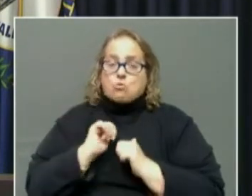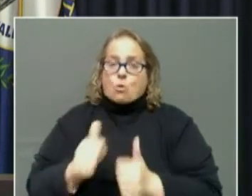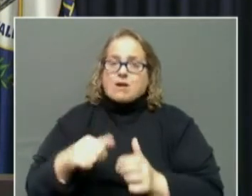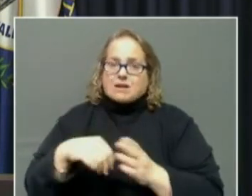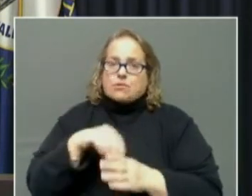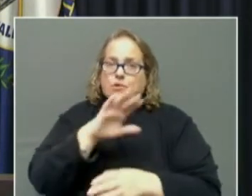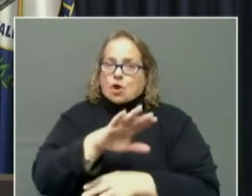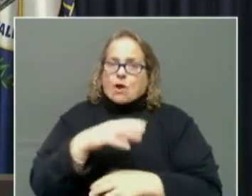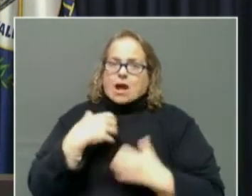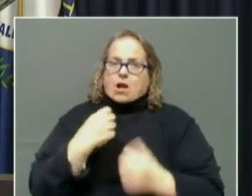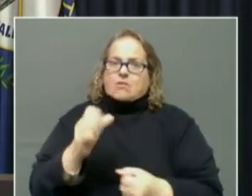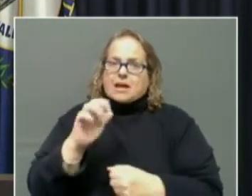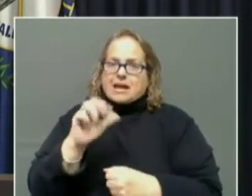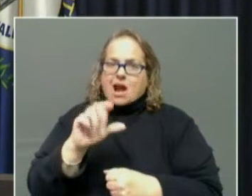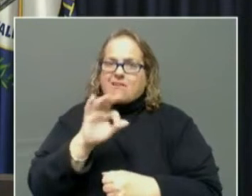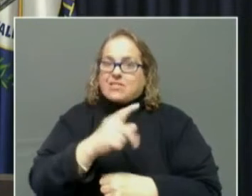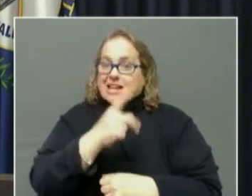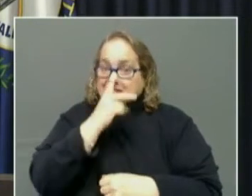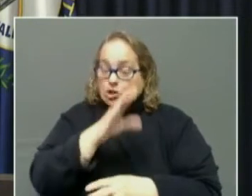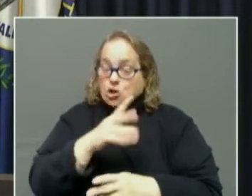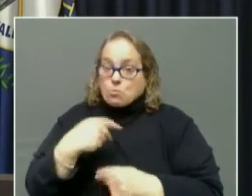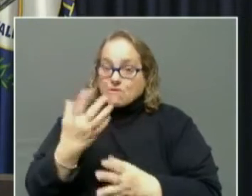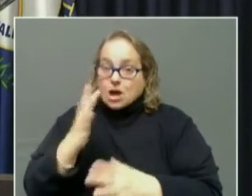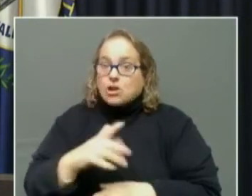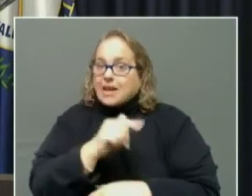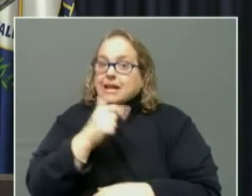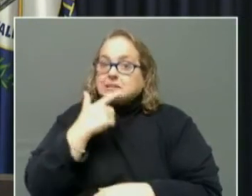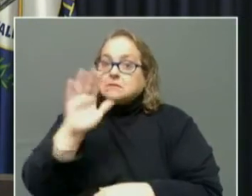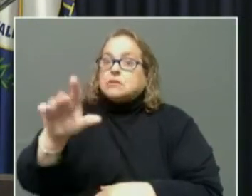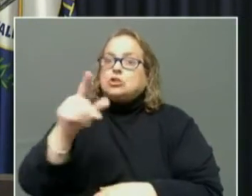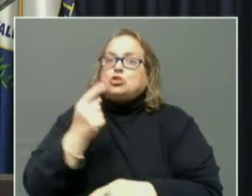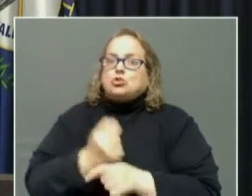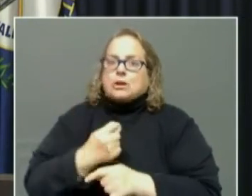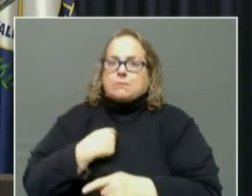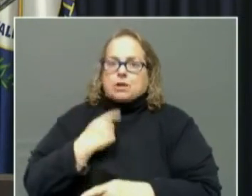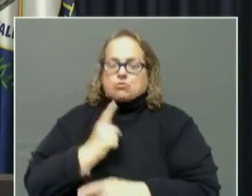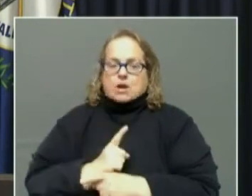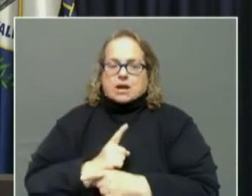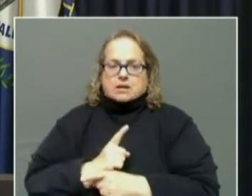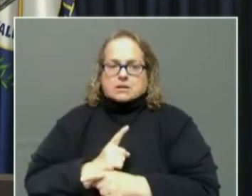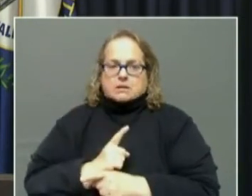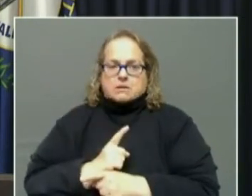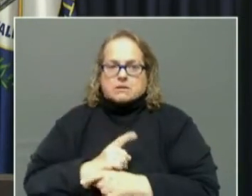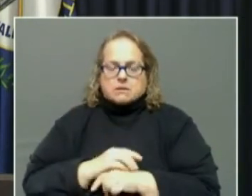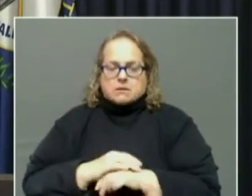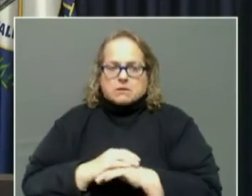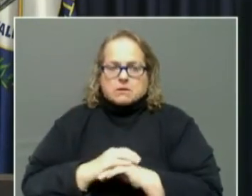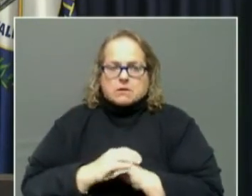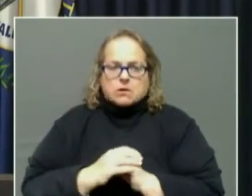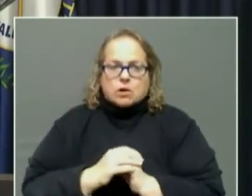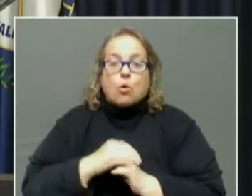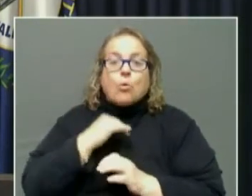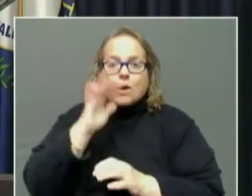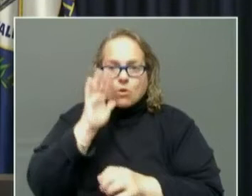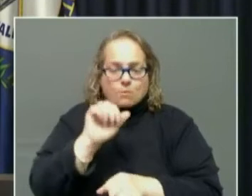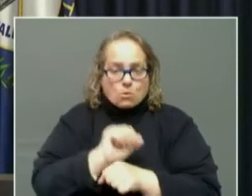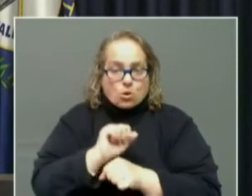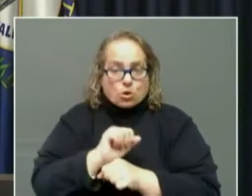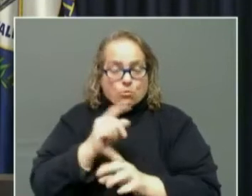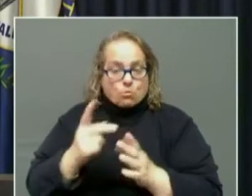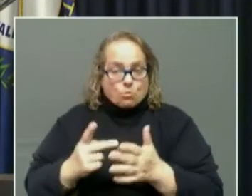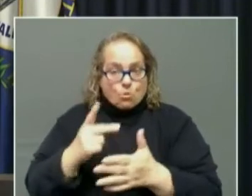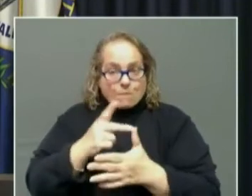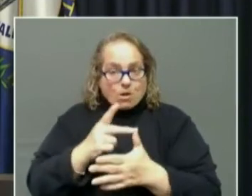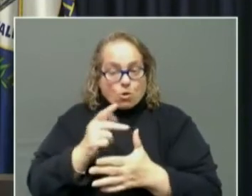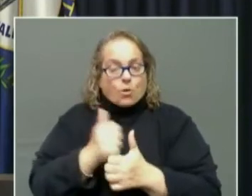that when they see their provider that they can say, hey, make sure you treat me correctly? Well, we're going to be working primarily with the providers